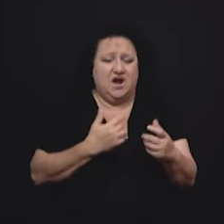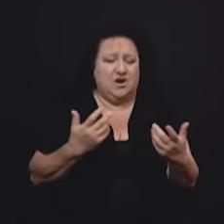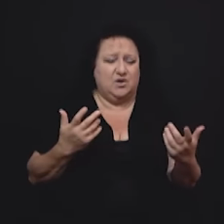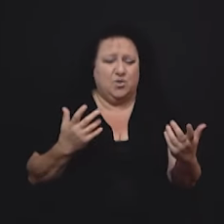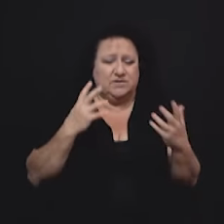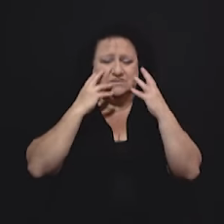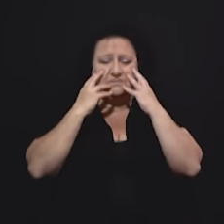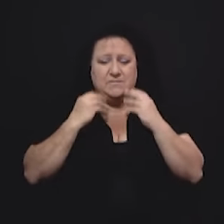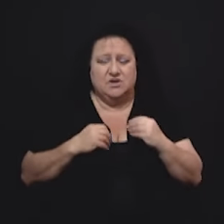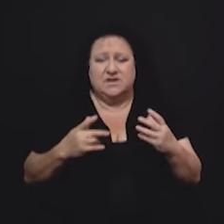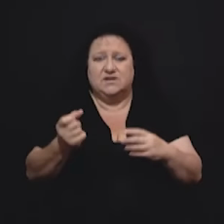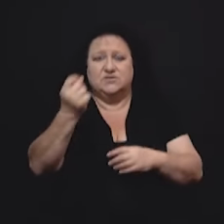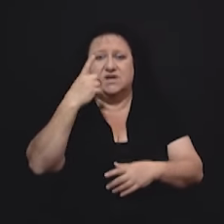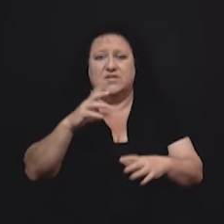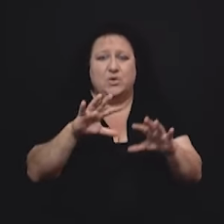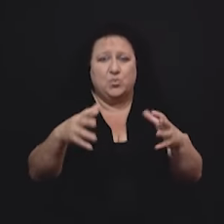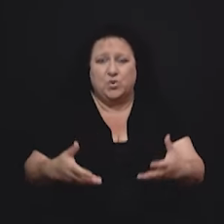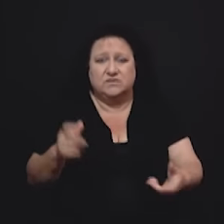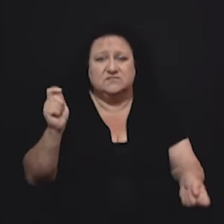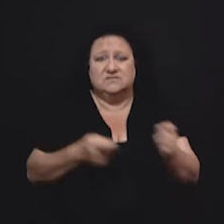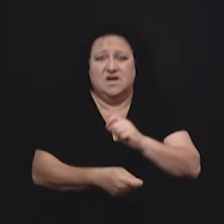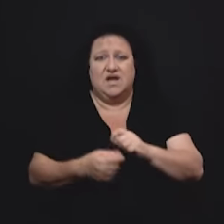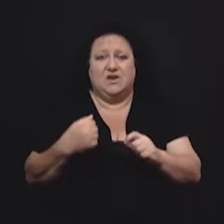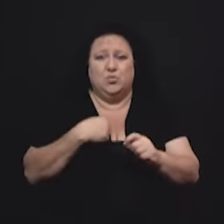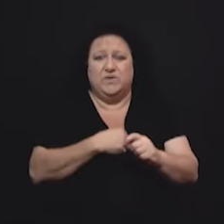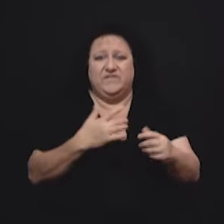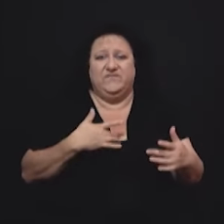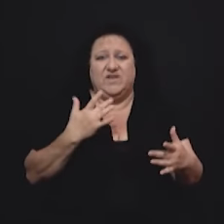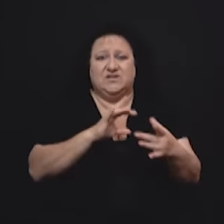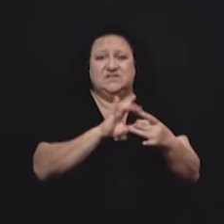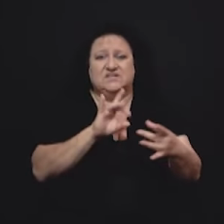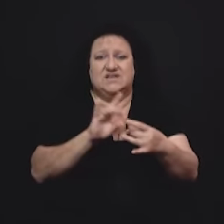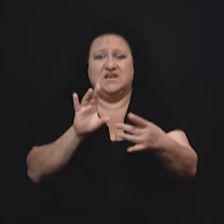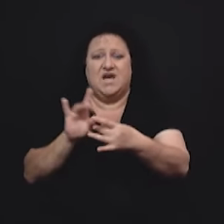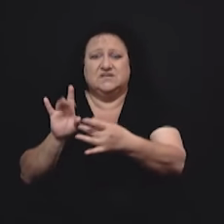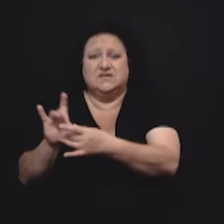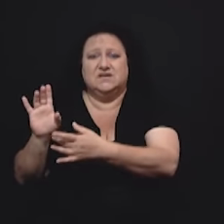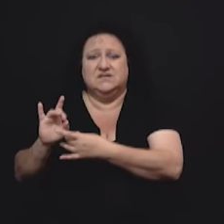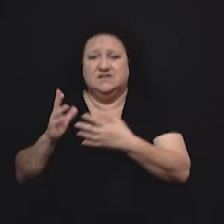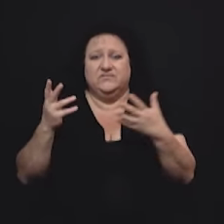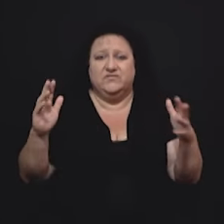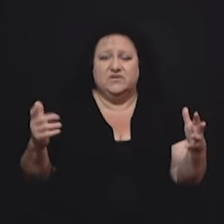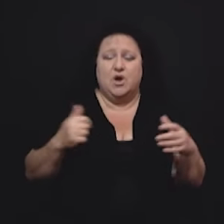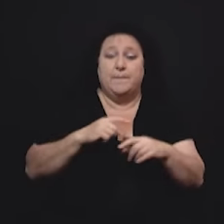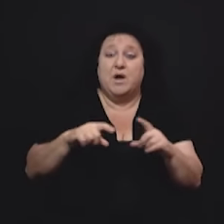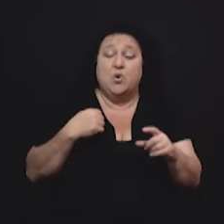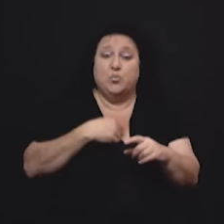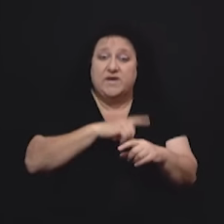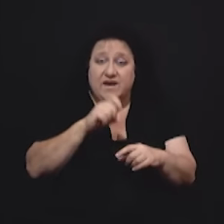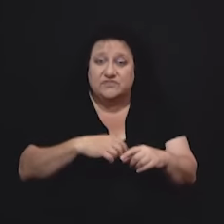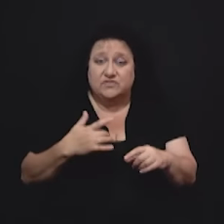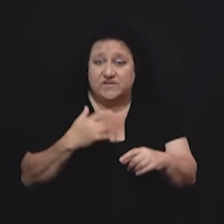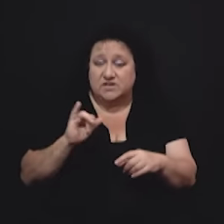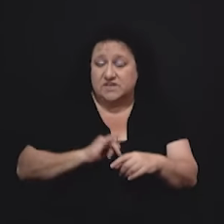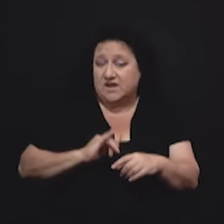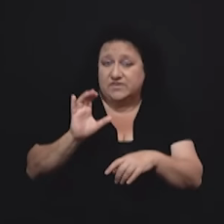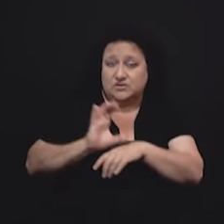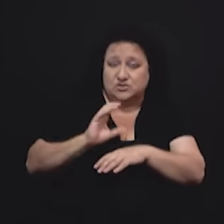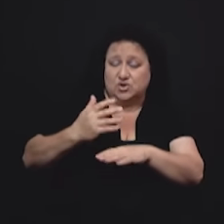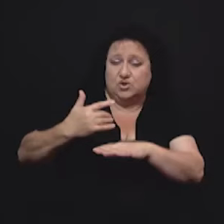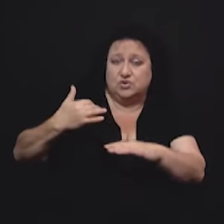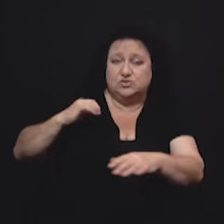world has shifted in many, many ways and we're disconnected, but we have got to figure out, like the early church, how to be connected to community in a